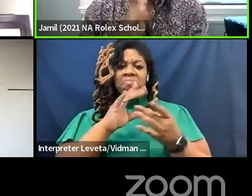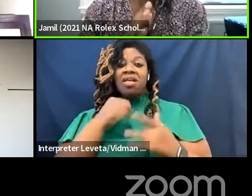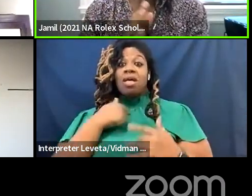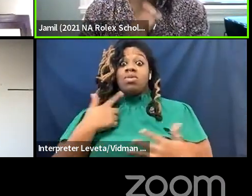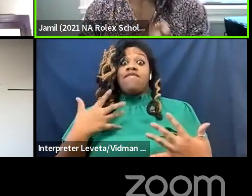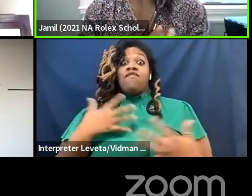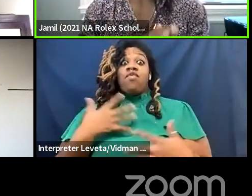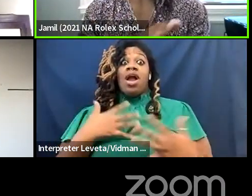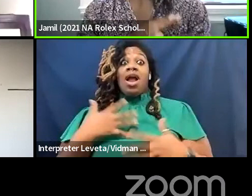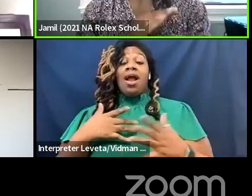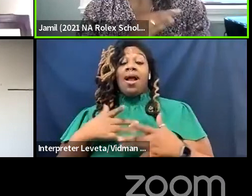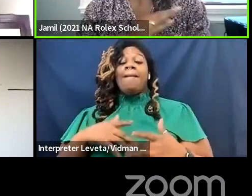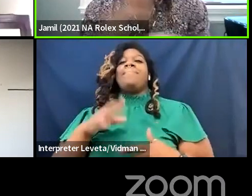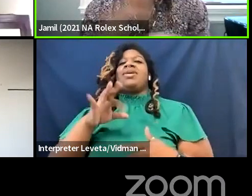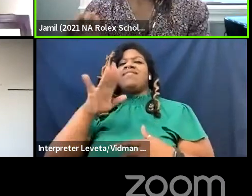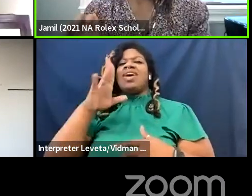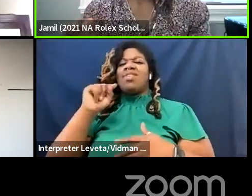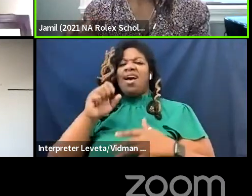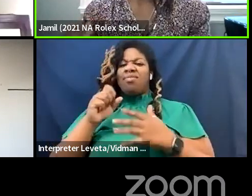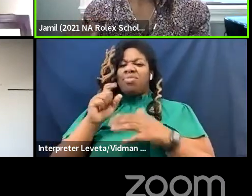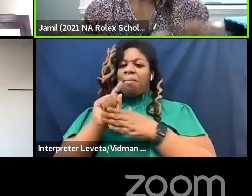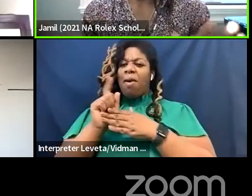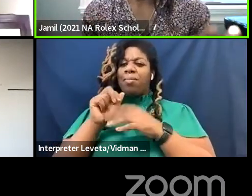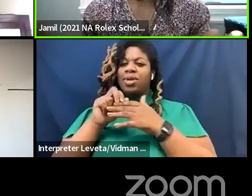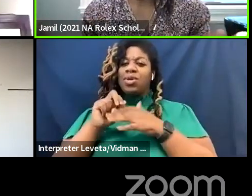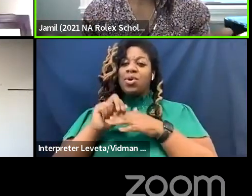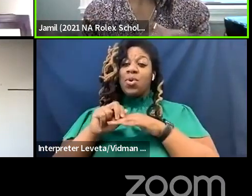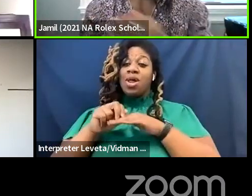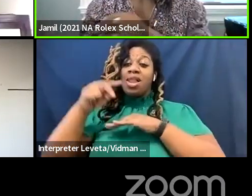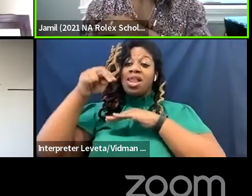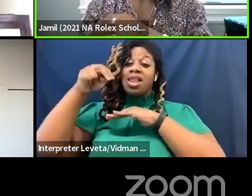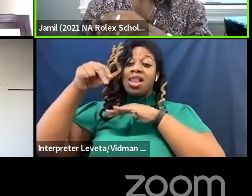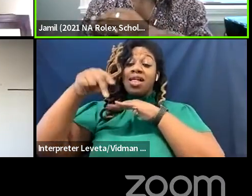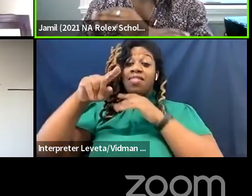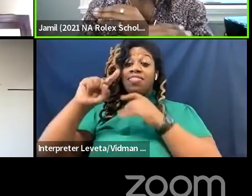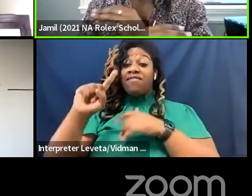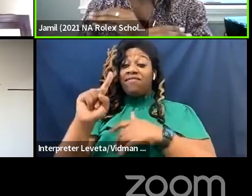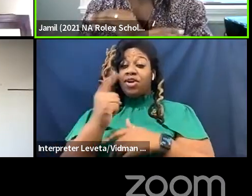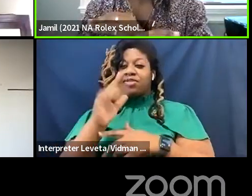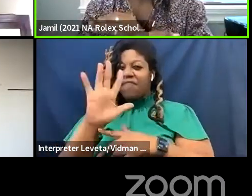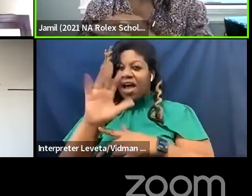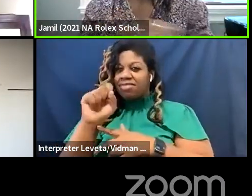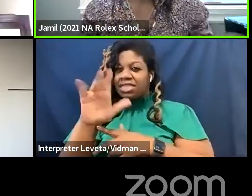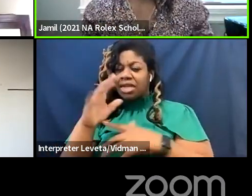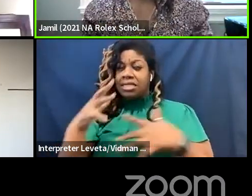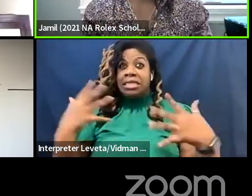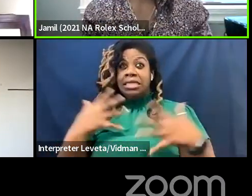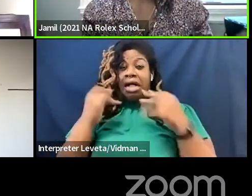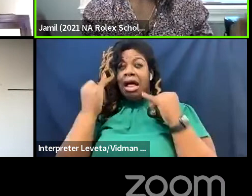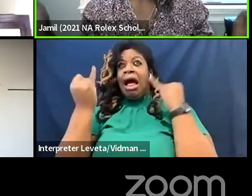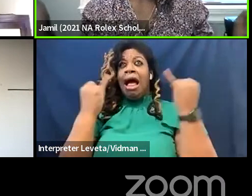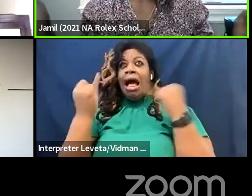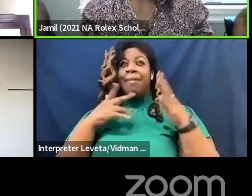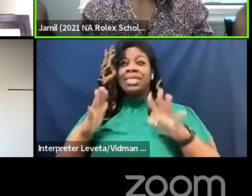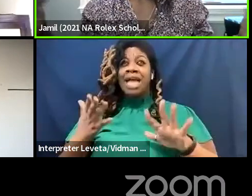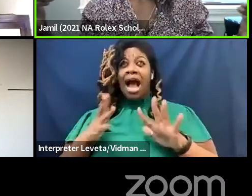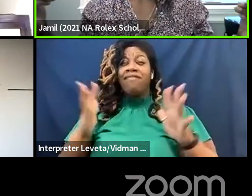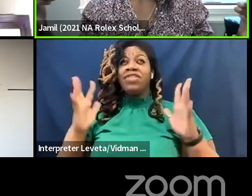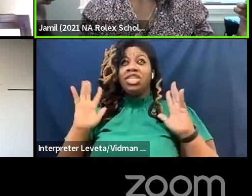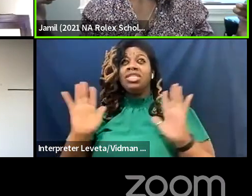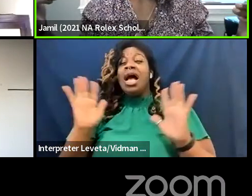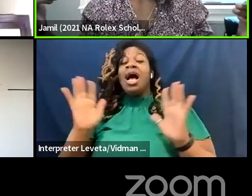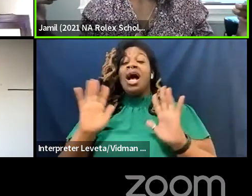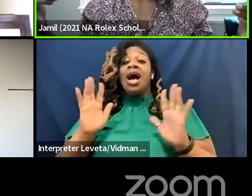it, once you jump off of that plane, like the first 5 seconds, you're terrified. You're like, I'm gonna die. This is it. It's terrible.